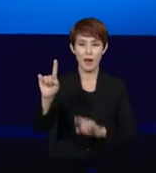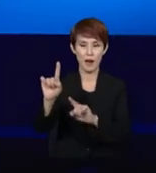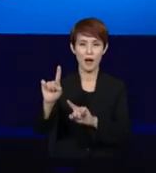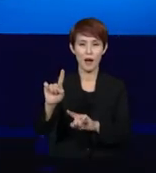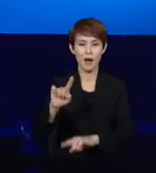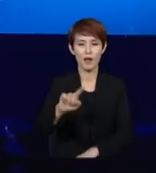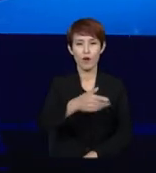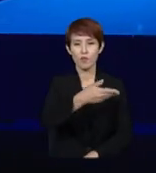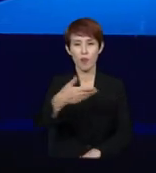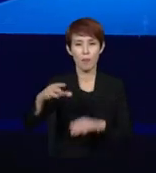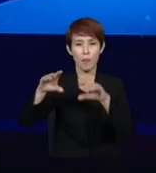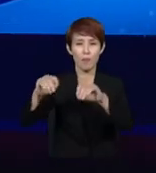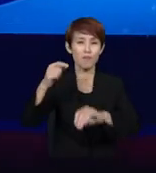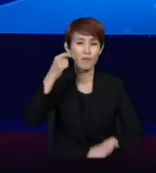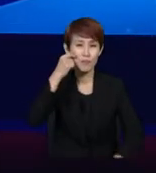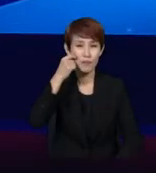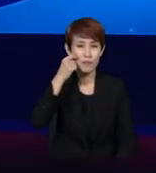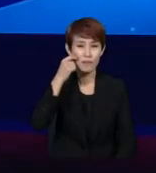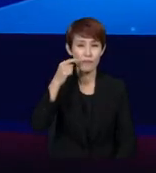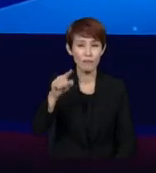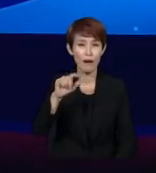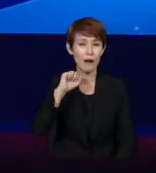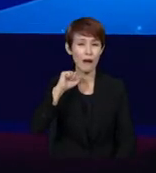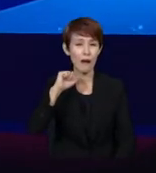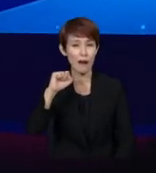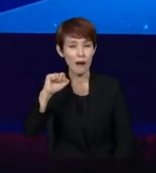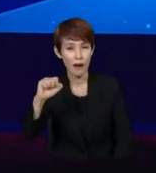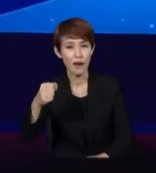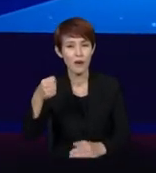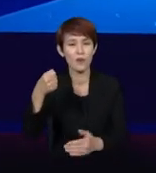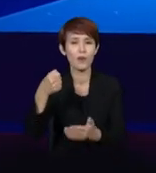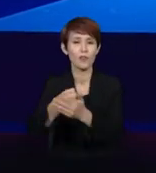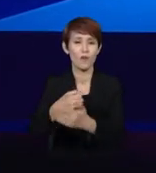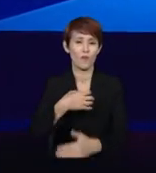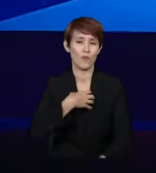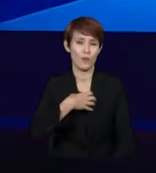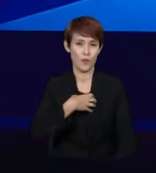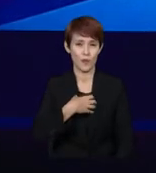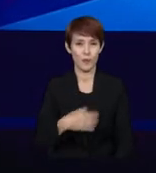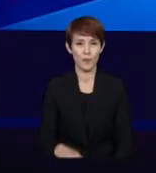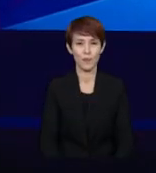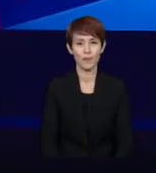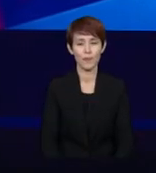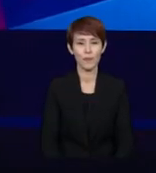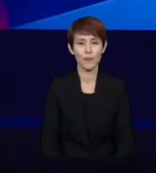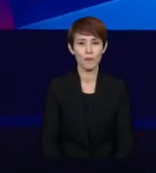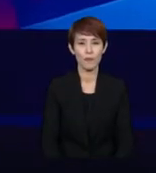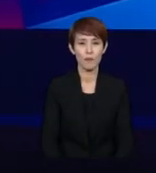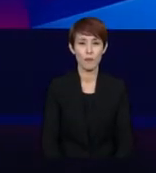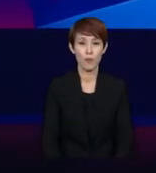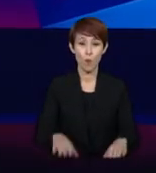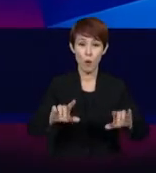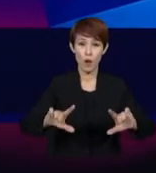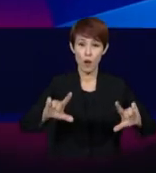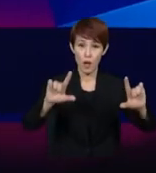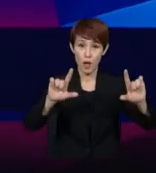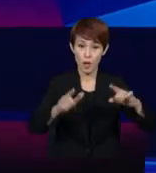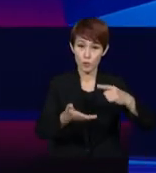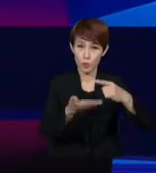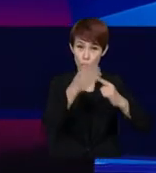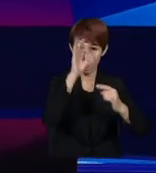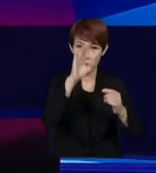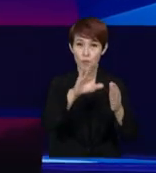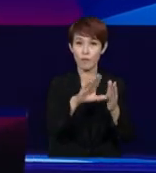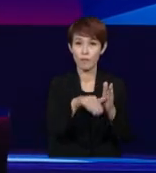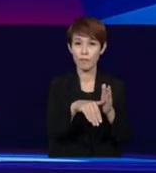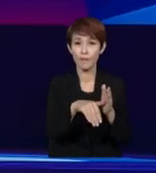adapting. If you mention Marine Le Pen, think back to what happened earlier this year, that a Gaullist, I mean somebody who gets